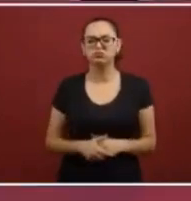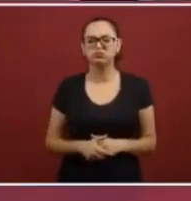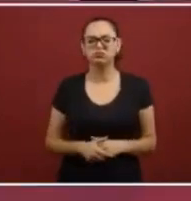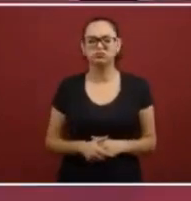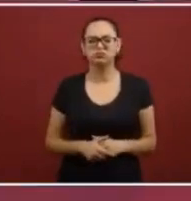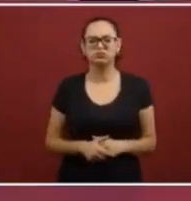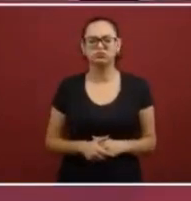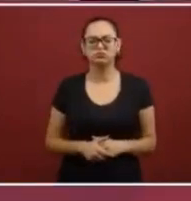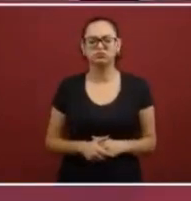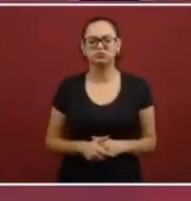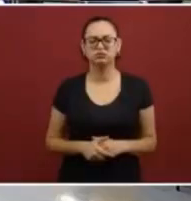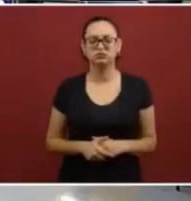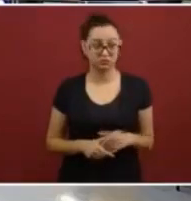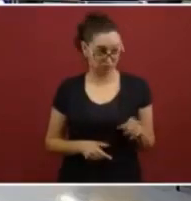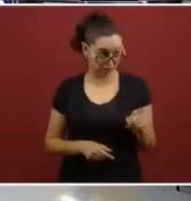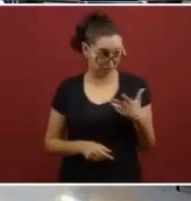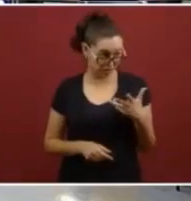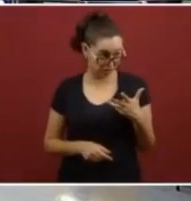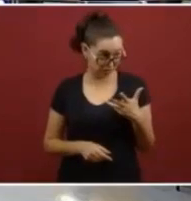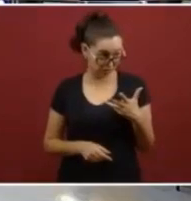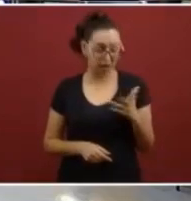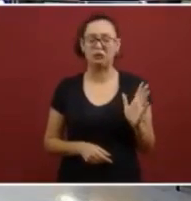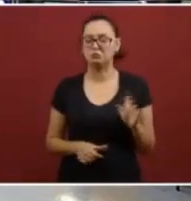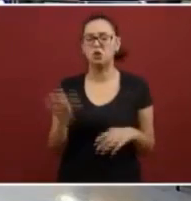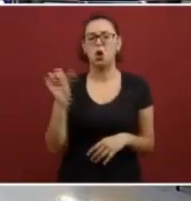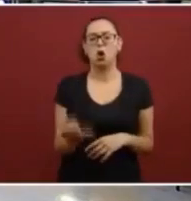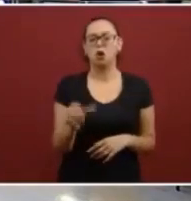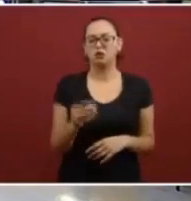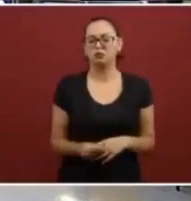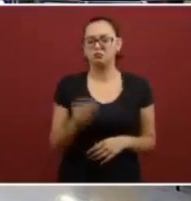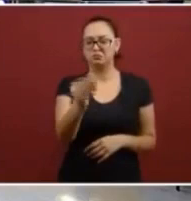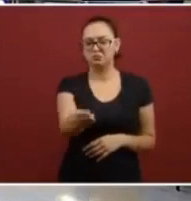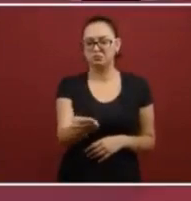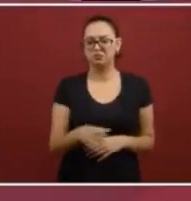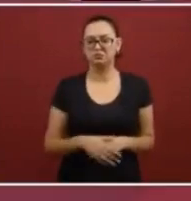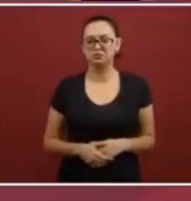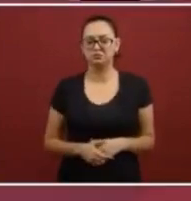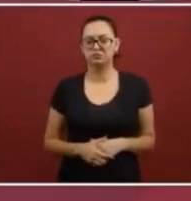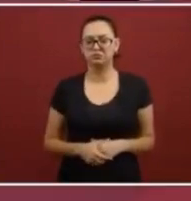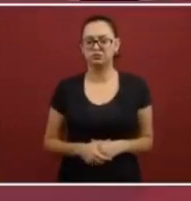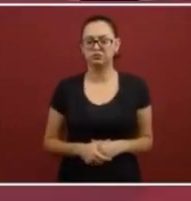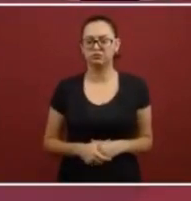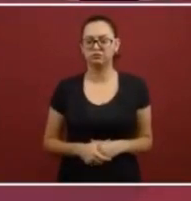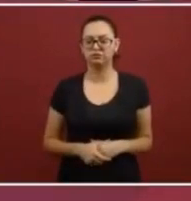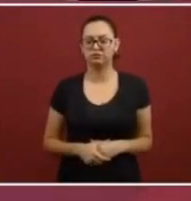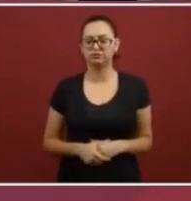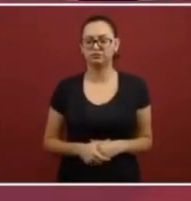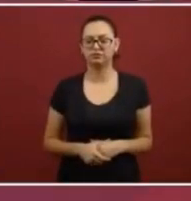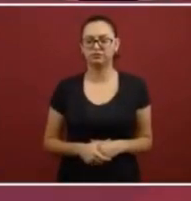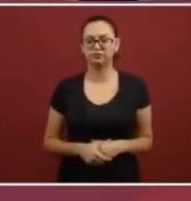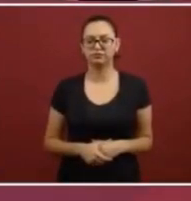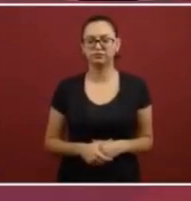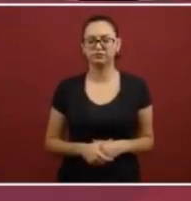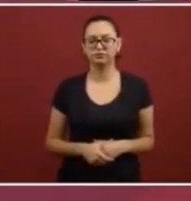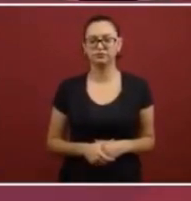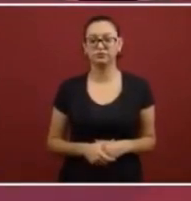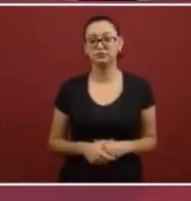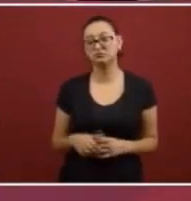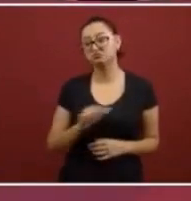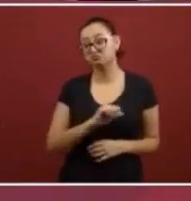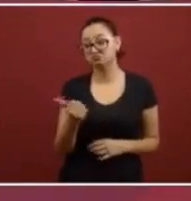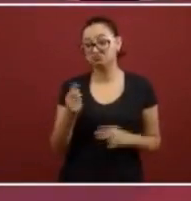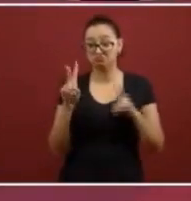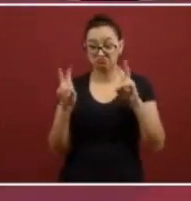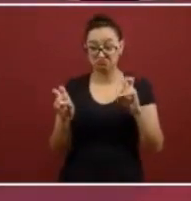the letter Este, from Felipe ya la Calderon. tienes. Hoy se Okay, les entrega la carta. they're going Y to give the letter y that esto otro, Felipe